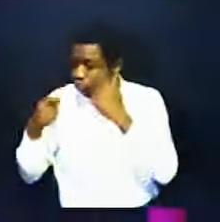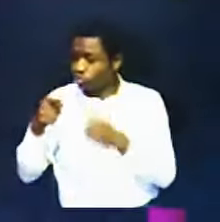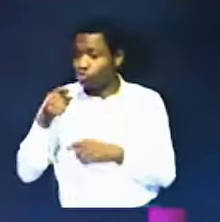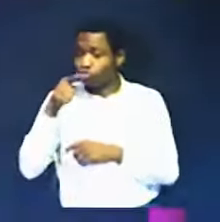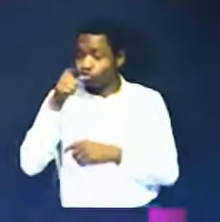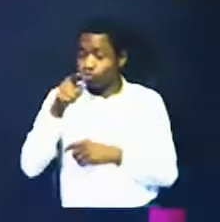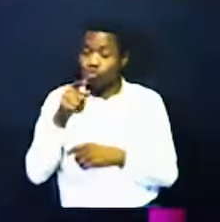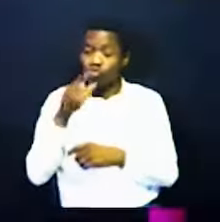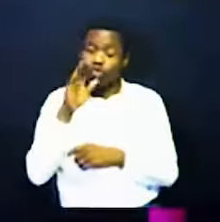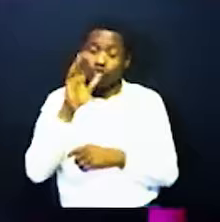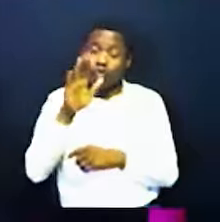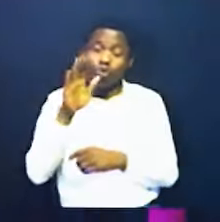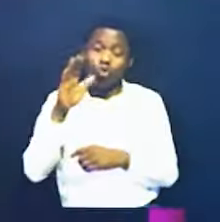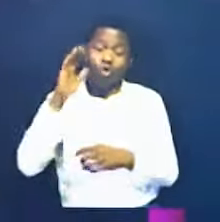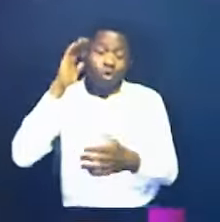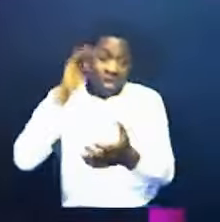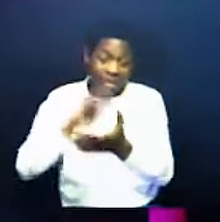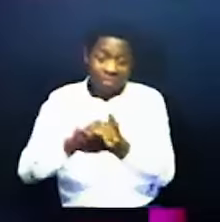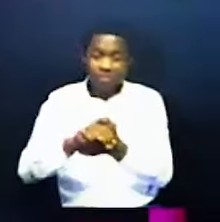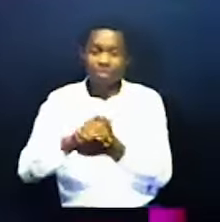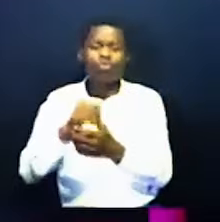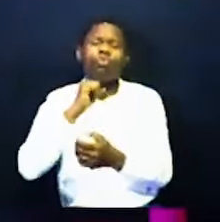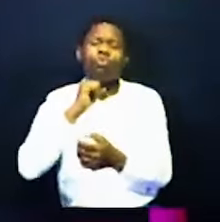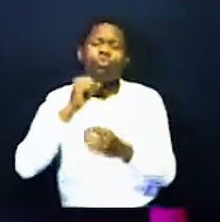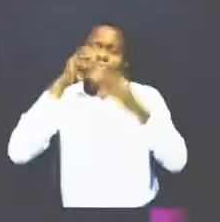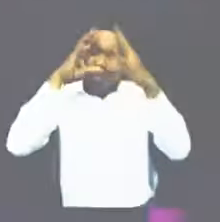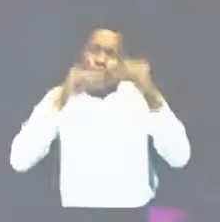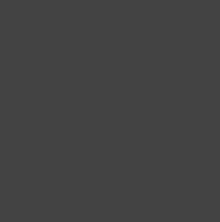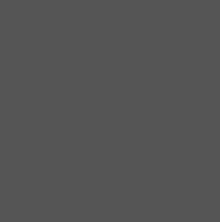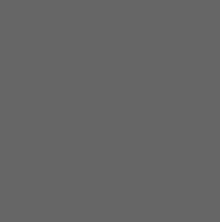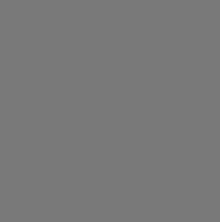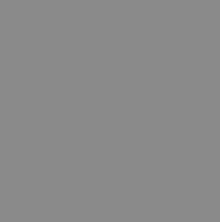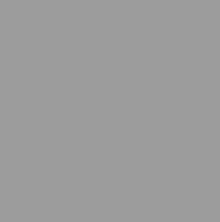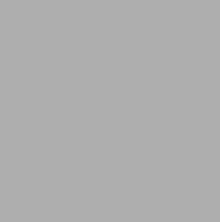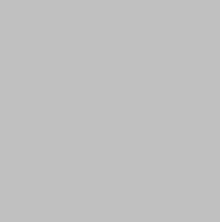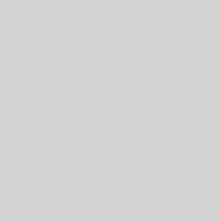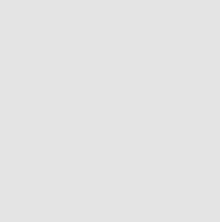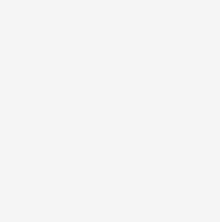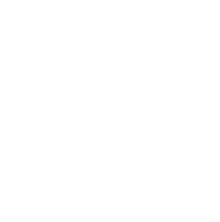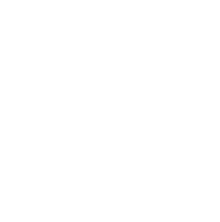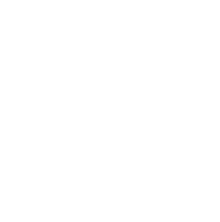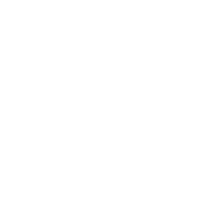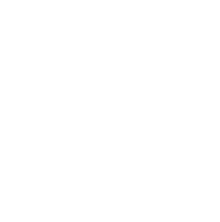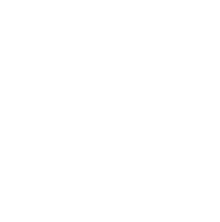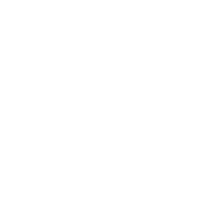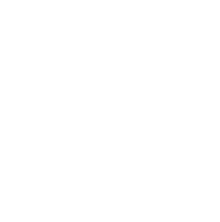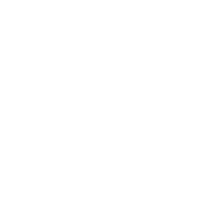hope of salvation.